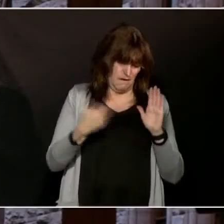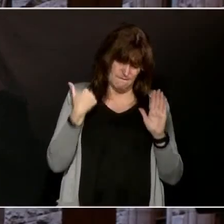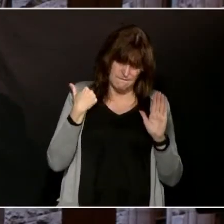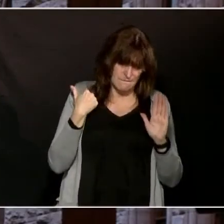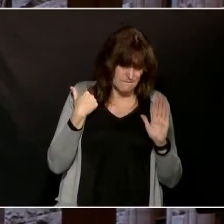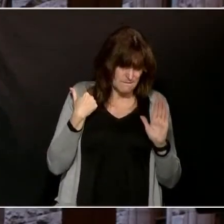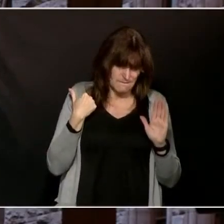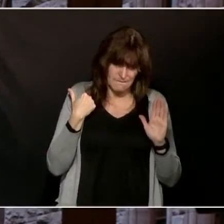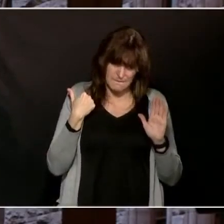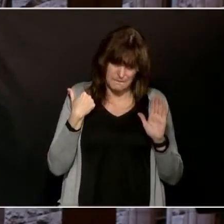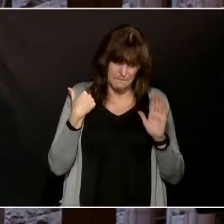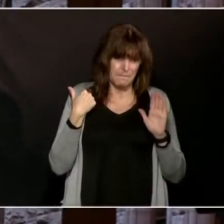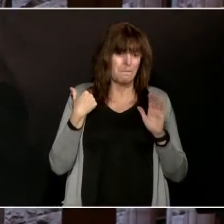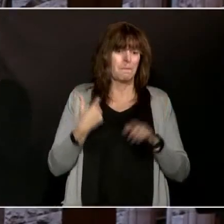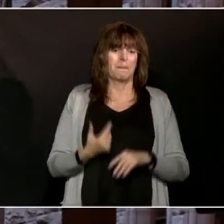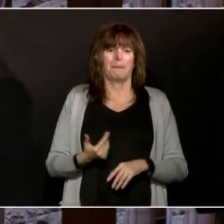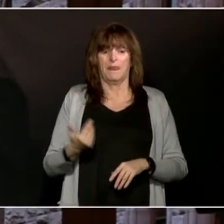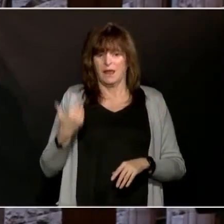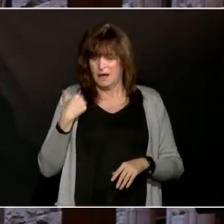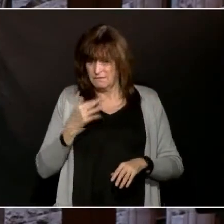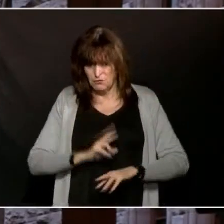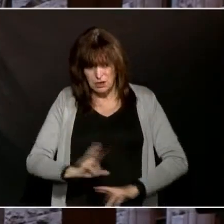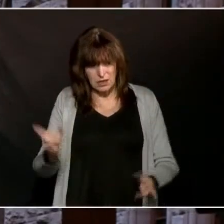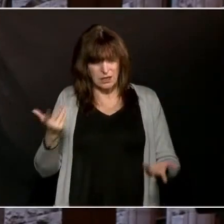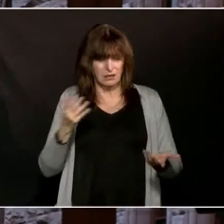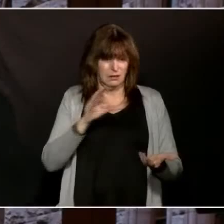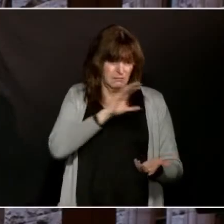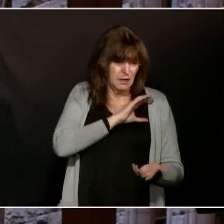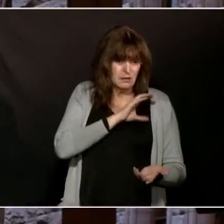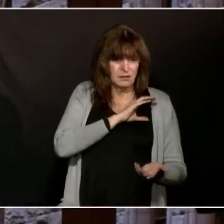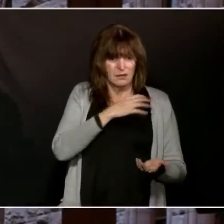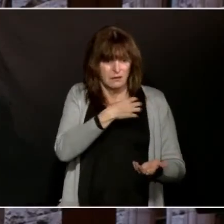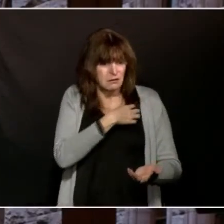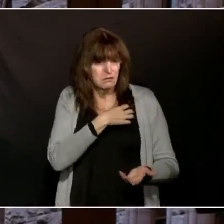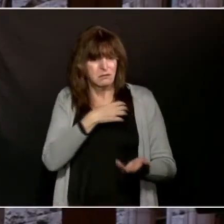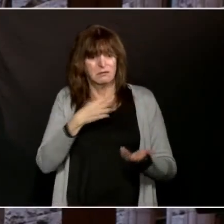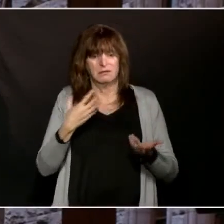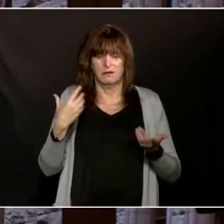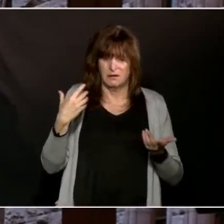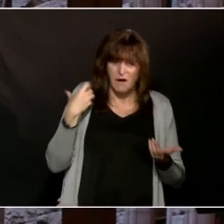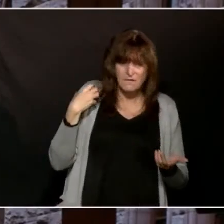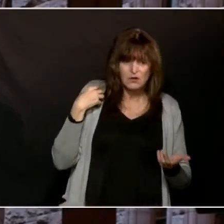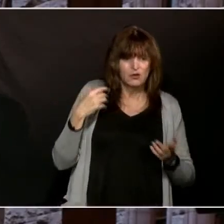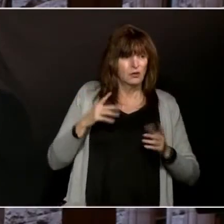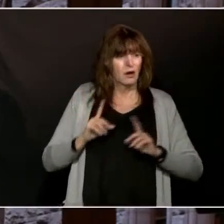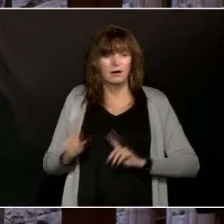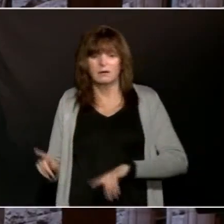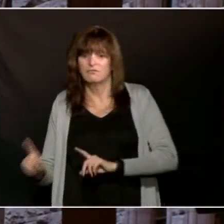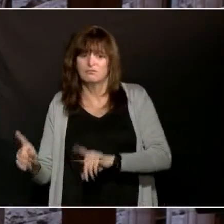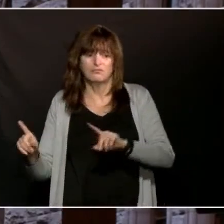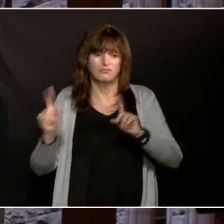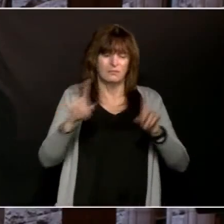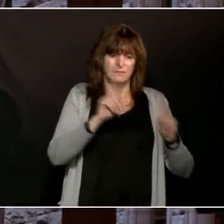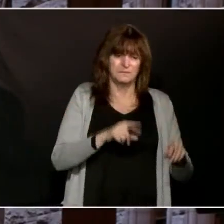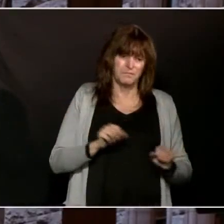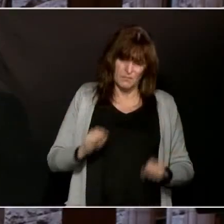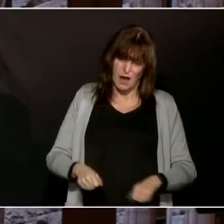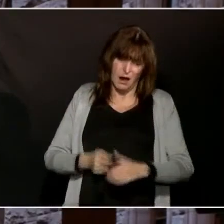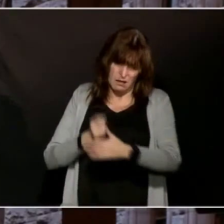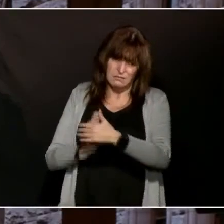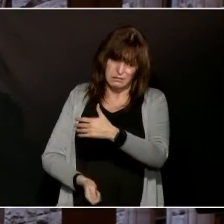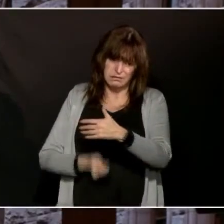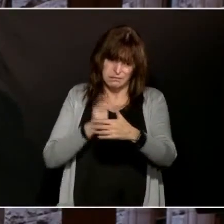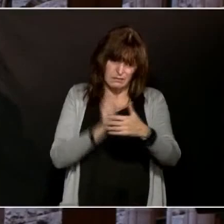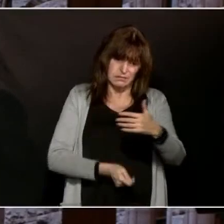to investigate and charging individuals who violate that rule, both the organizer with a hefty